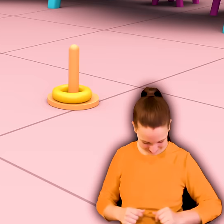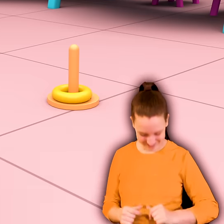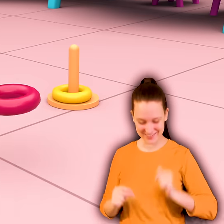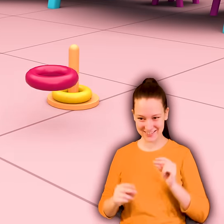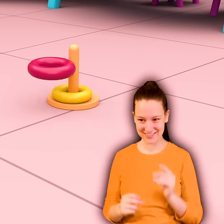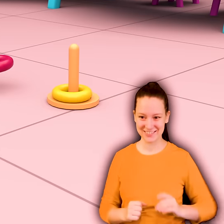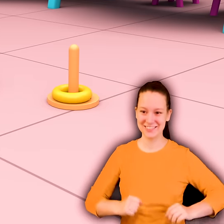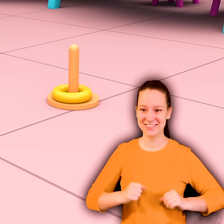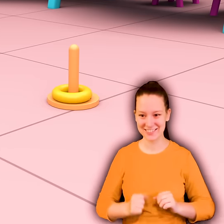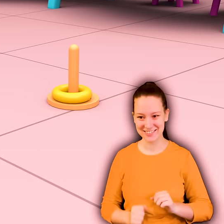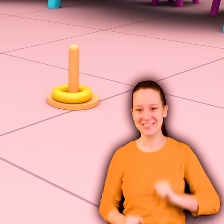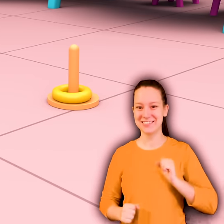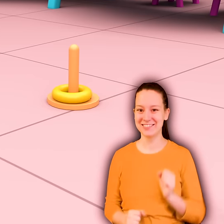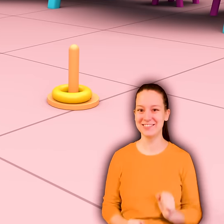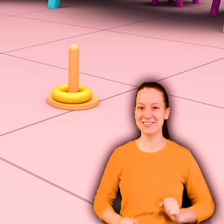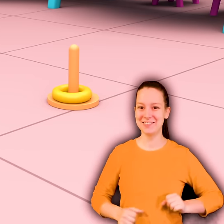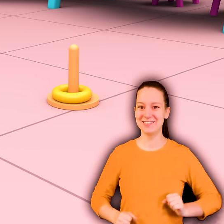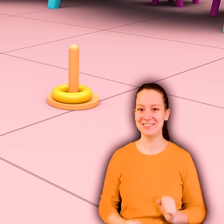do